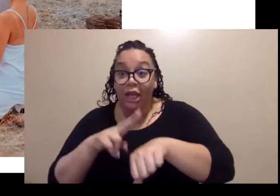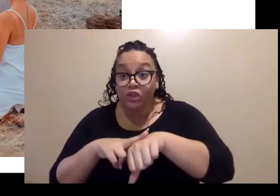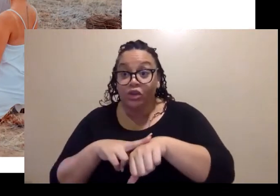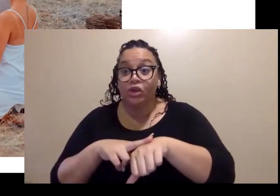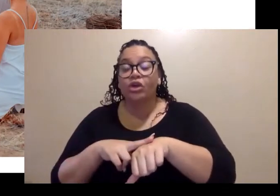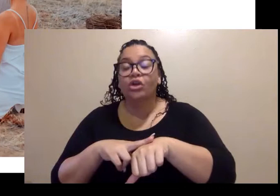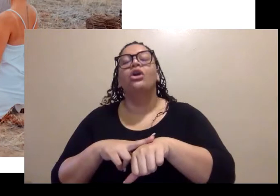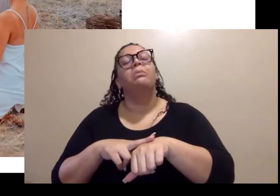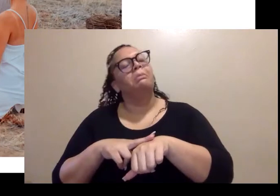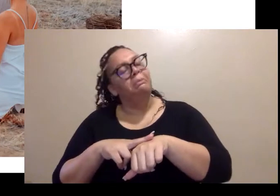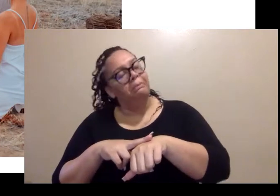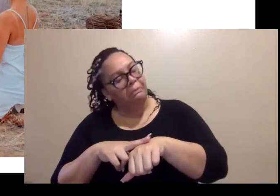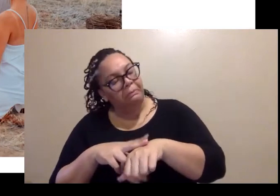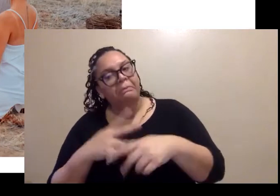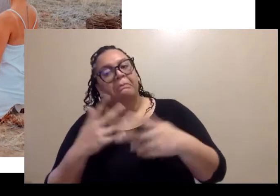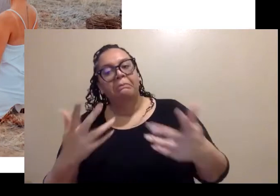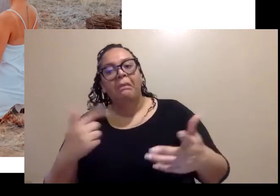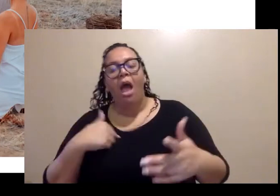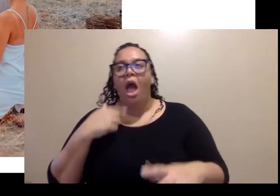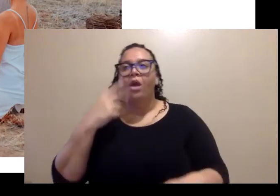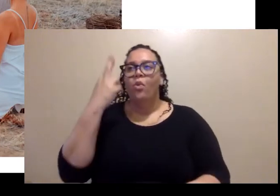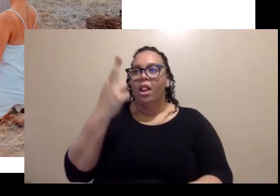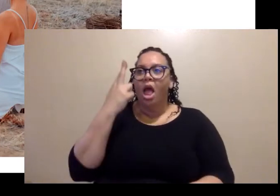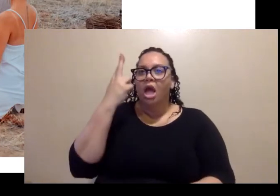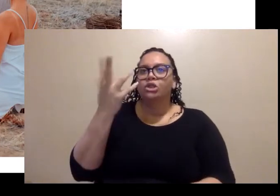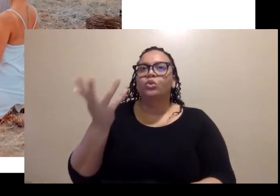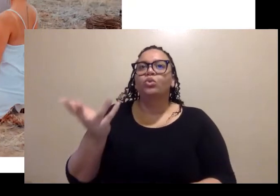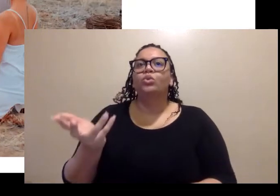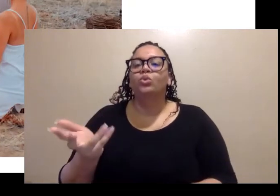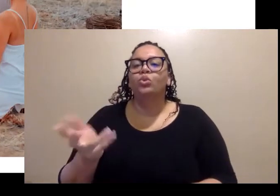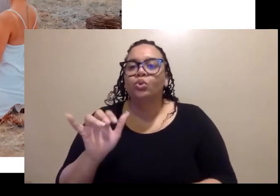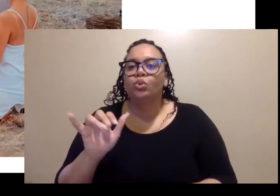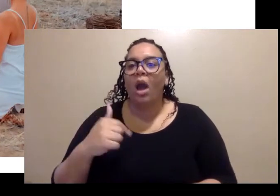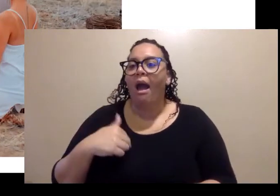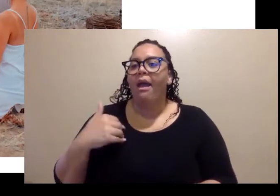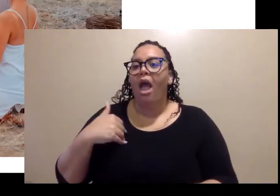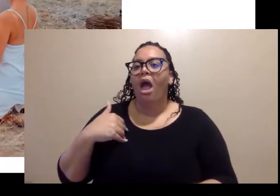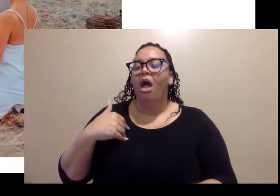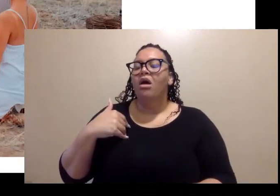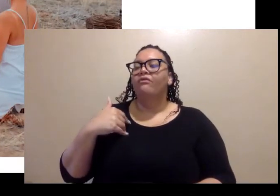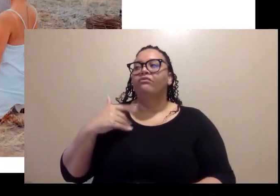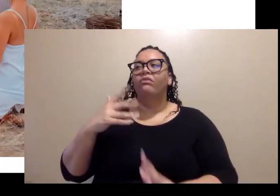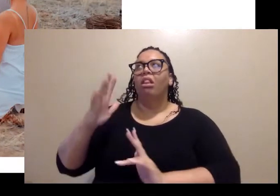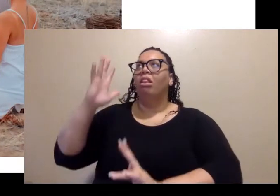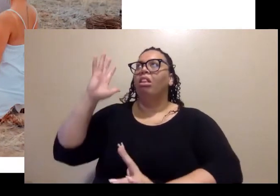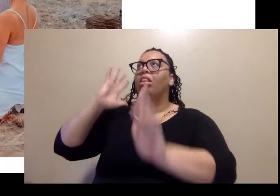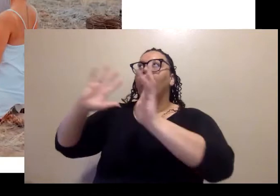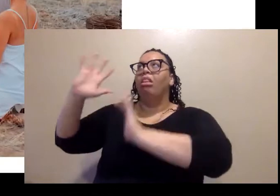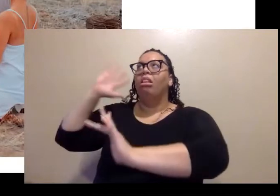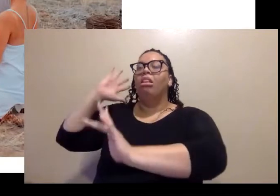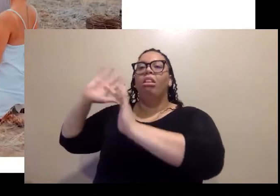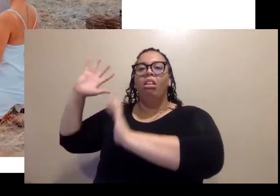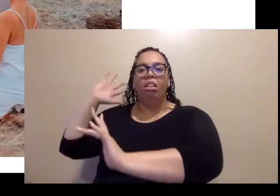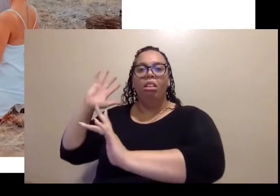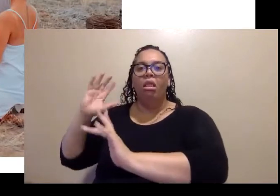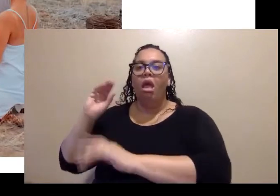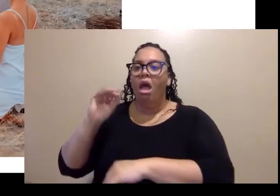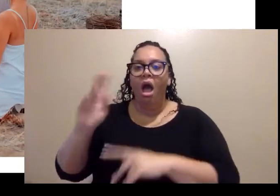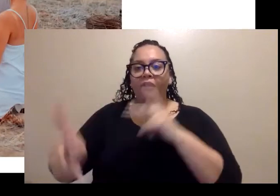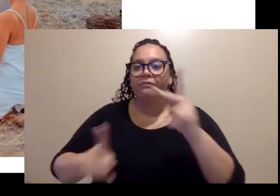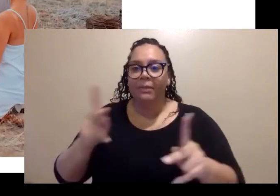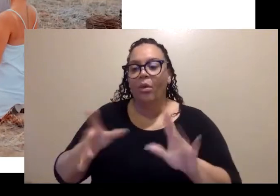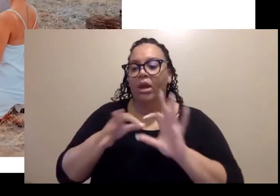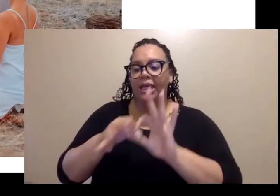ancestry healing, what I realized is that I have a lineage of people who are connected to nature on a level that was absolutely phenomenal,